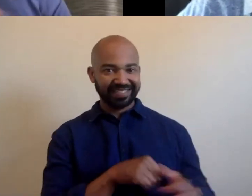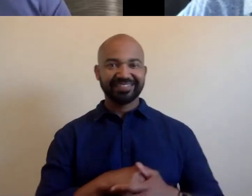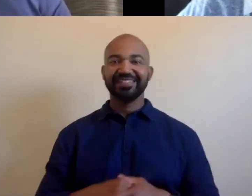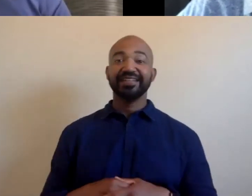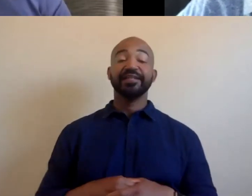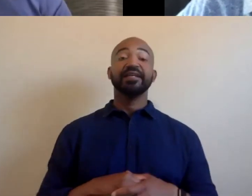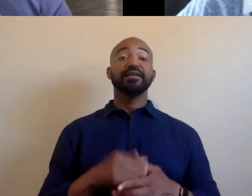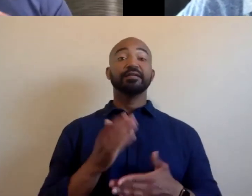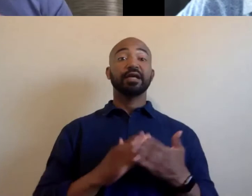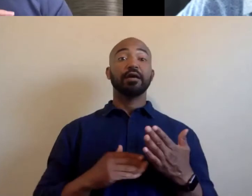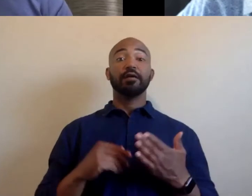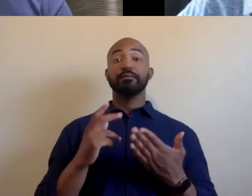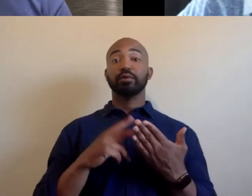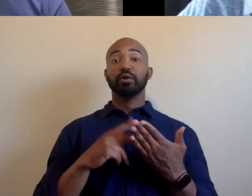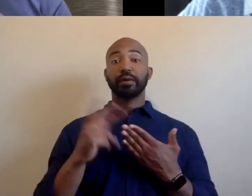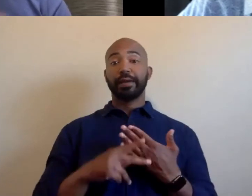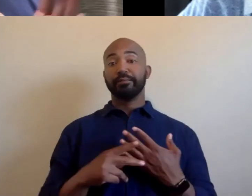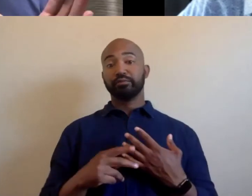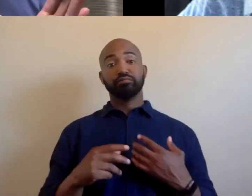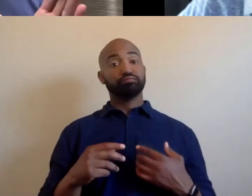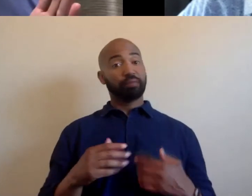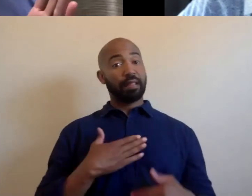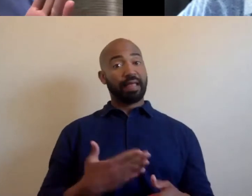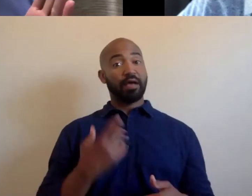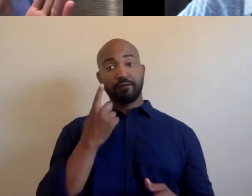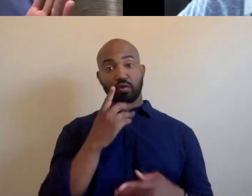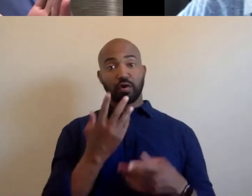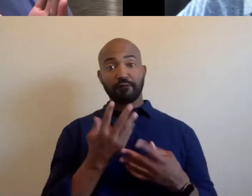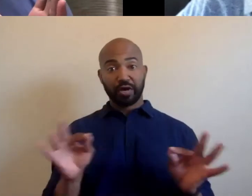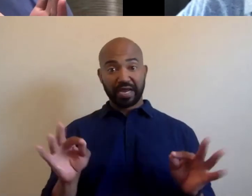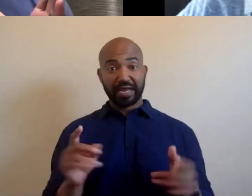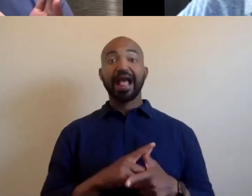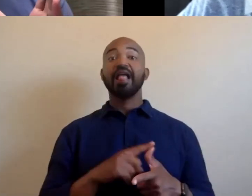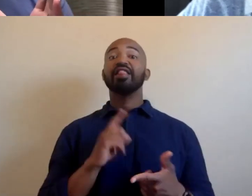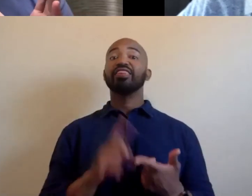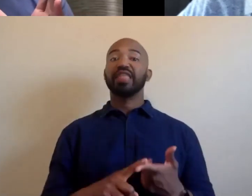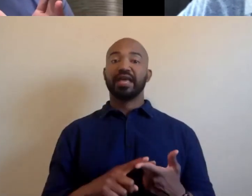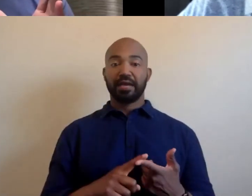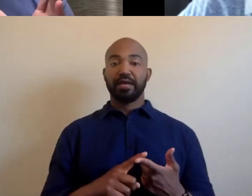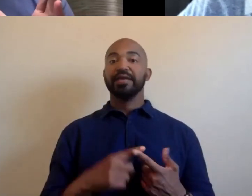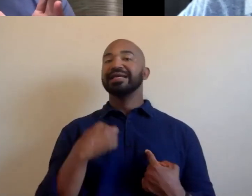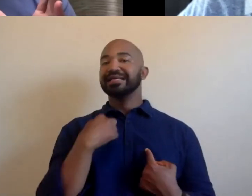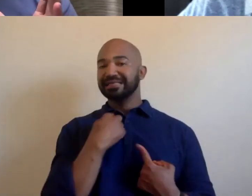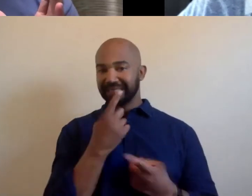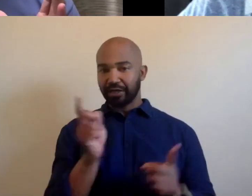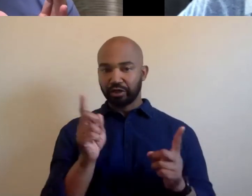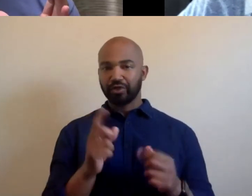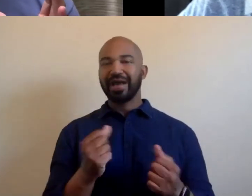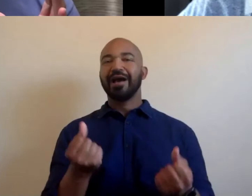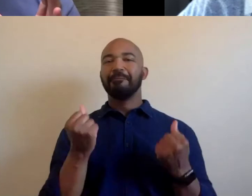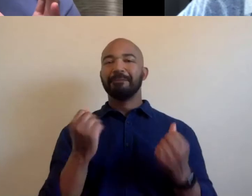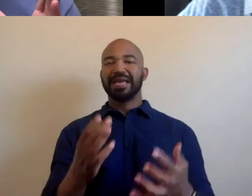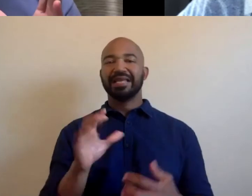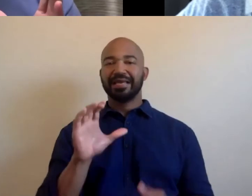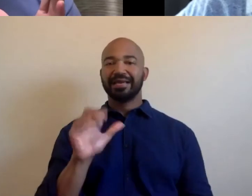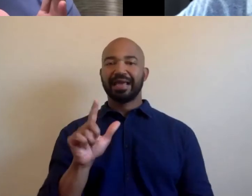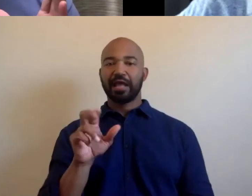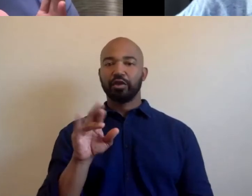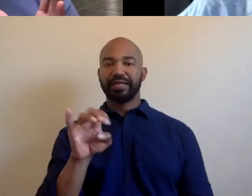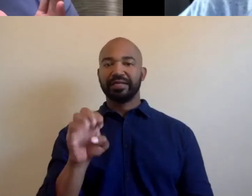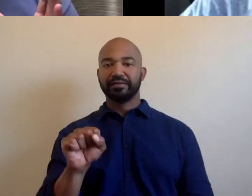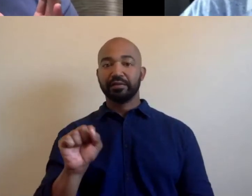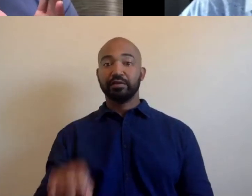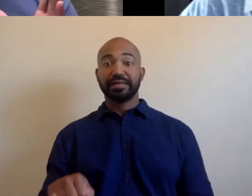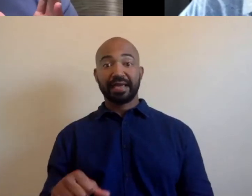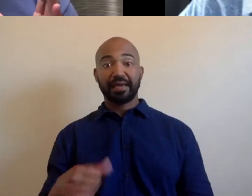these programs allow you to do it for free, and then they will give you the amount of calories that you need to consume per day to either